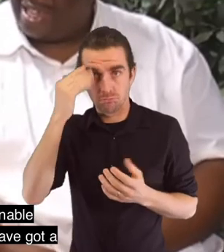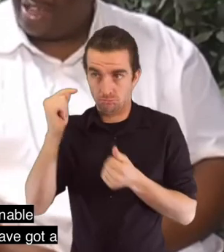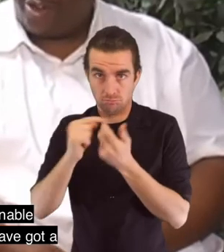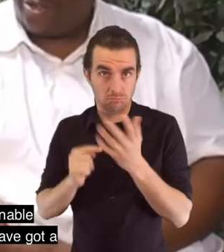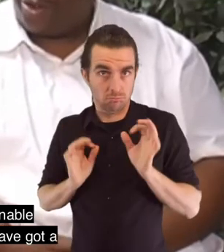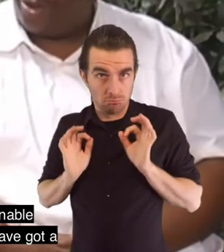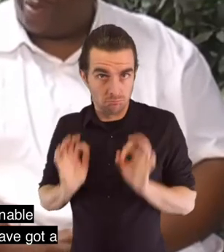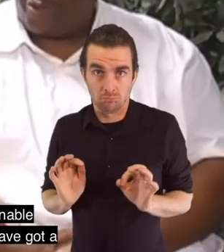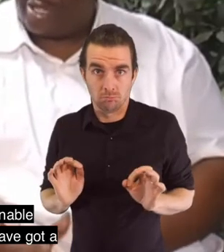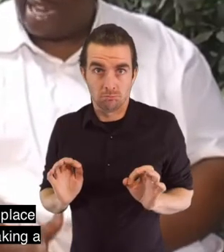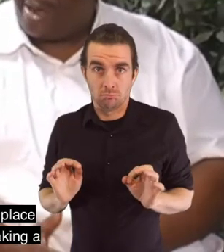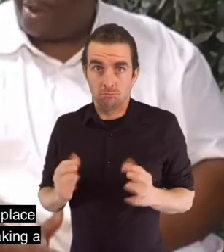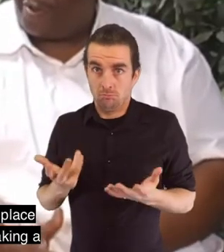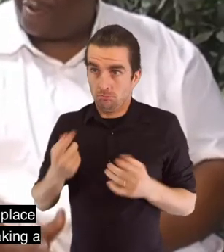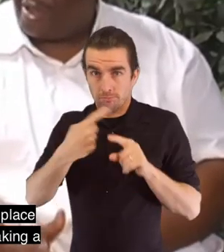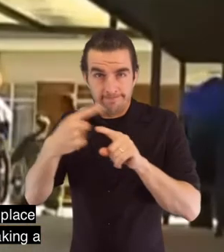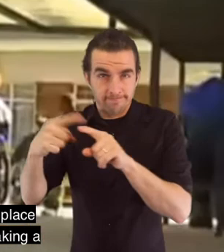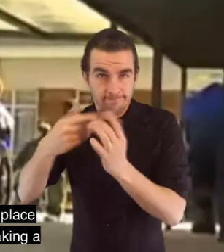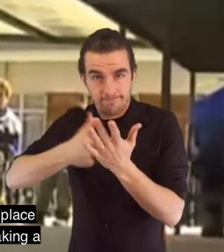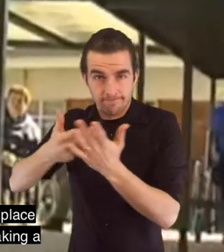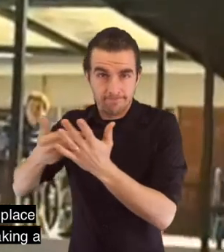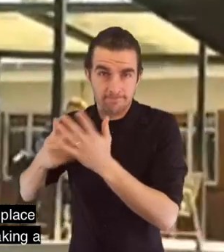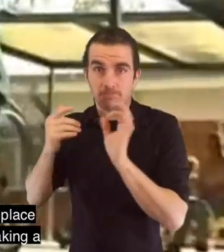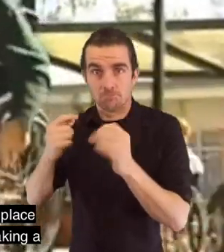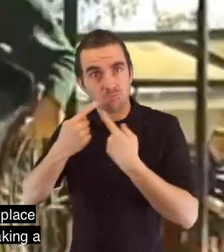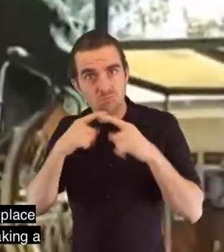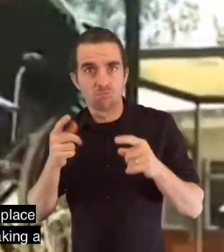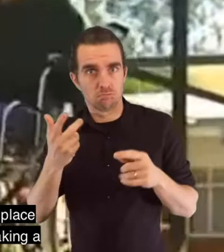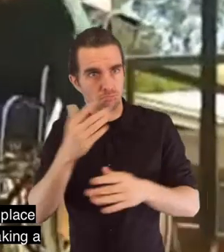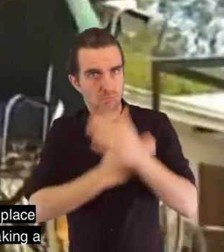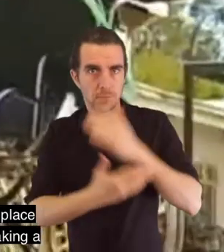Act, you know, we've got a number of